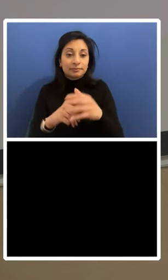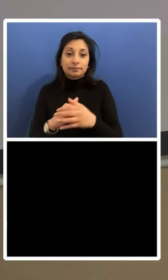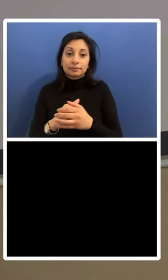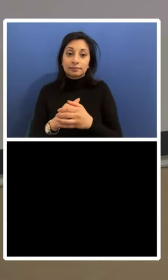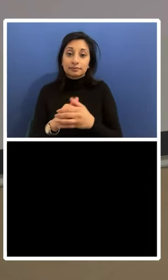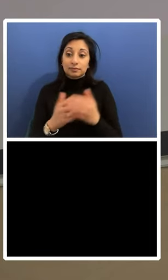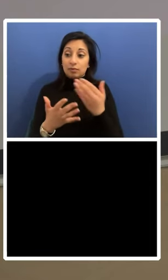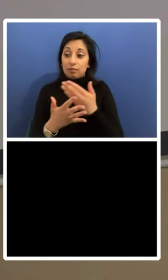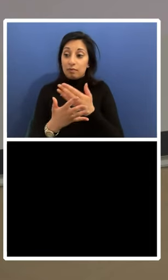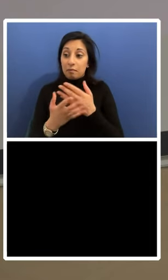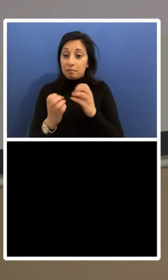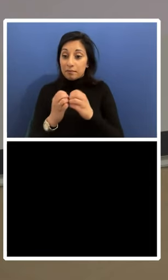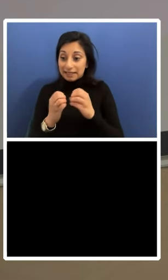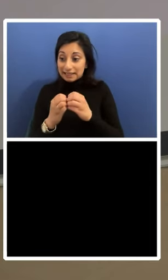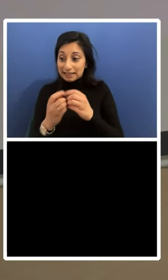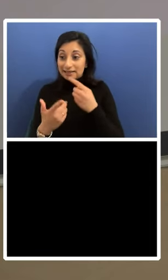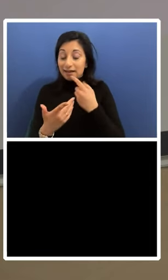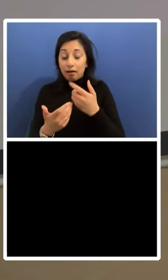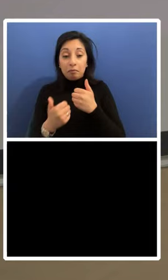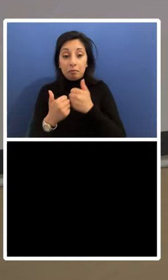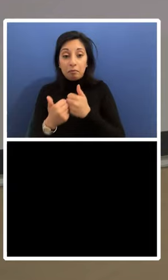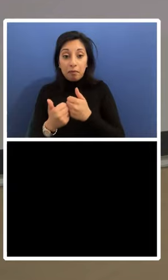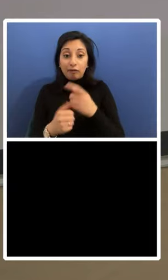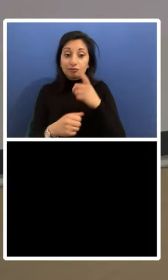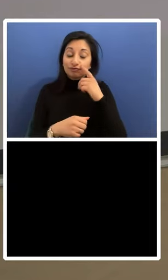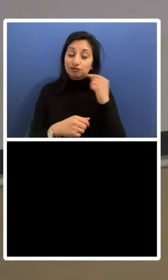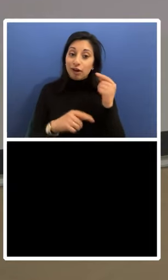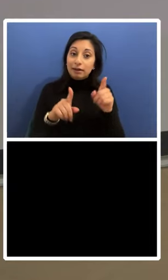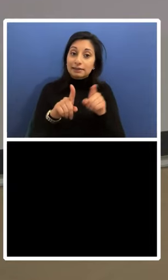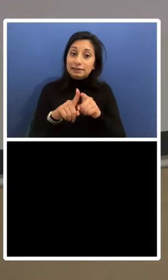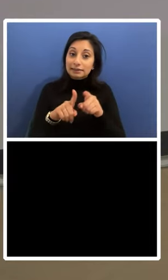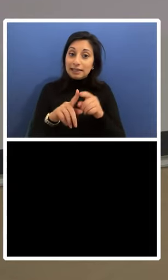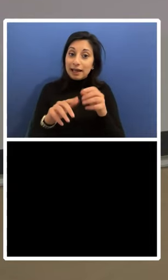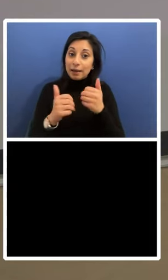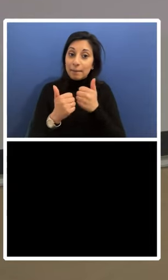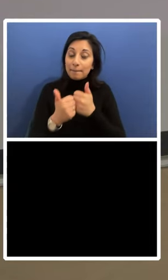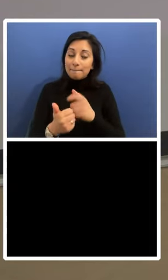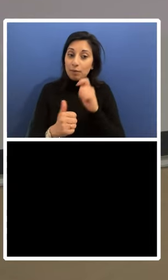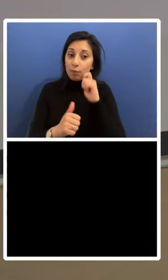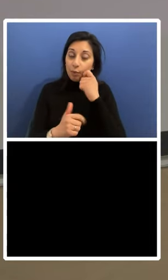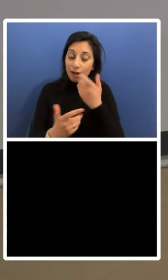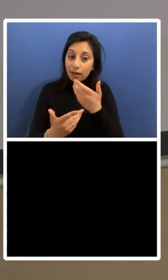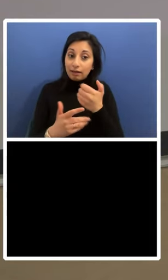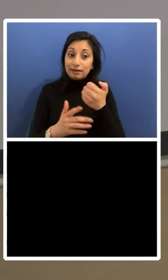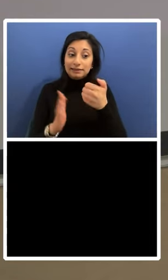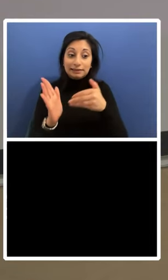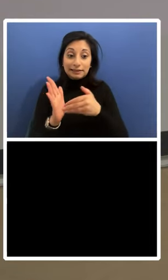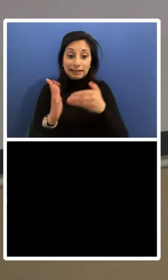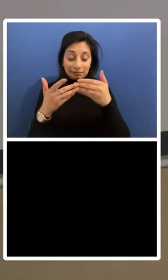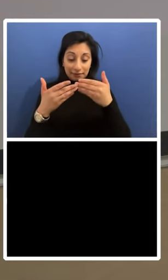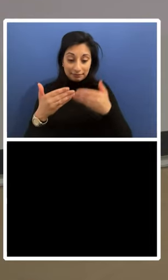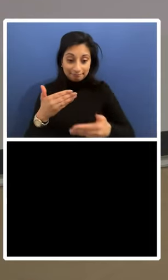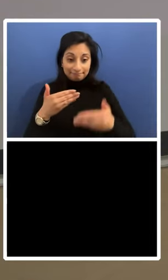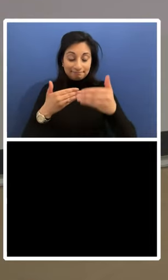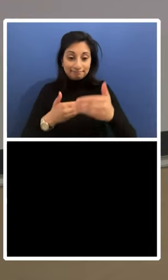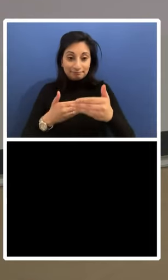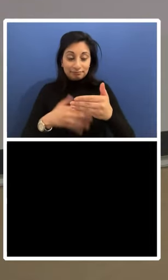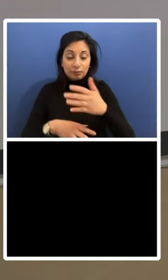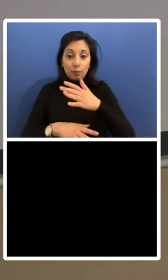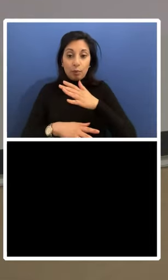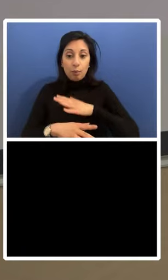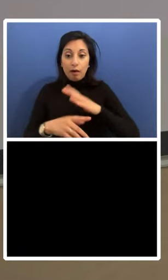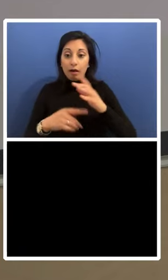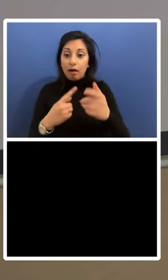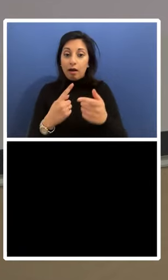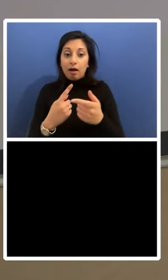of it. France has come out and said they're supportive of it. The work that we have to do across the next 6 months is to get other G20 countries to come out and say they are supportive of it